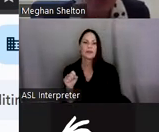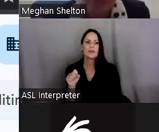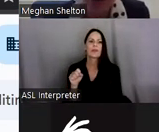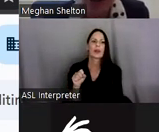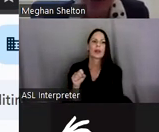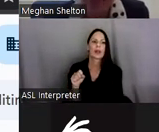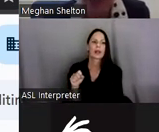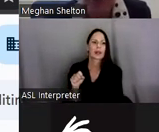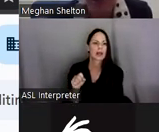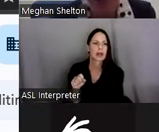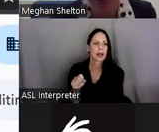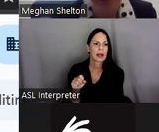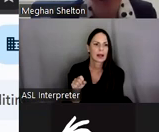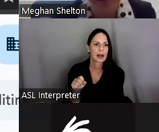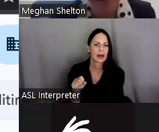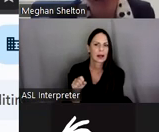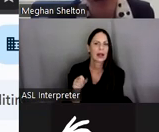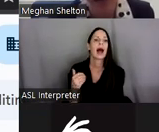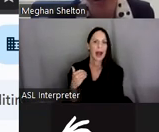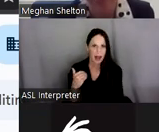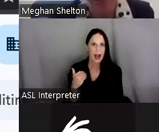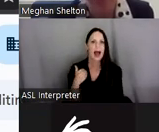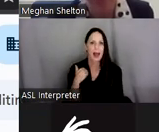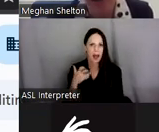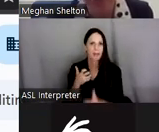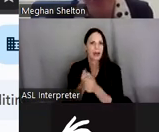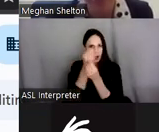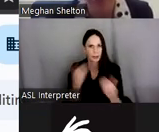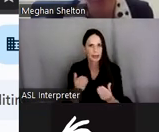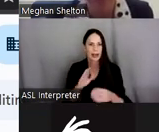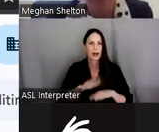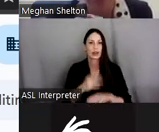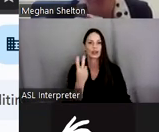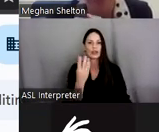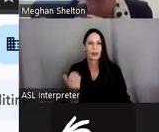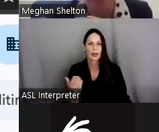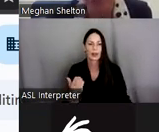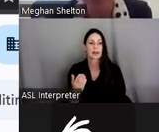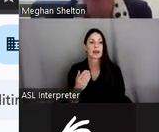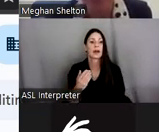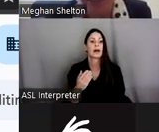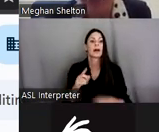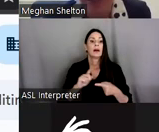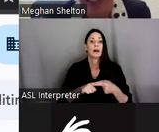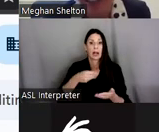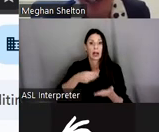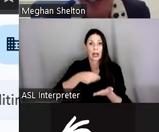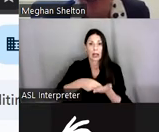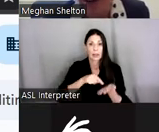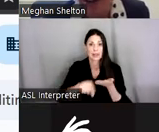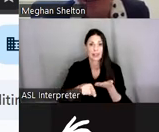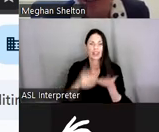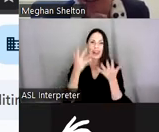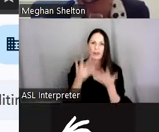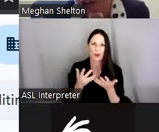So I do have an update on two of those things. So for the compensation, unfortunately, it does have to stay the same.